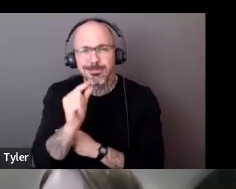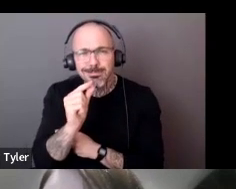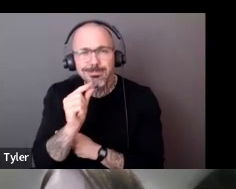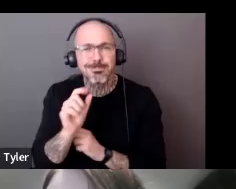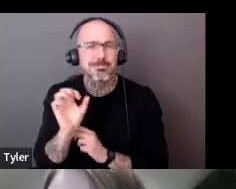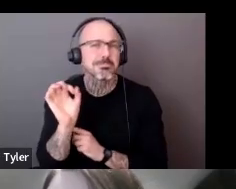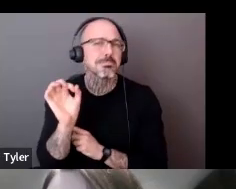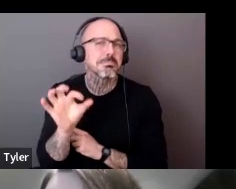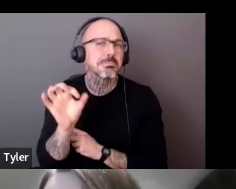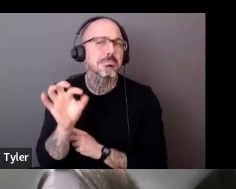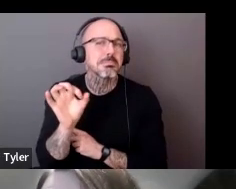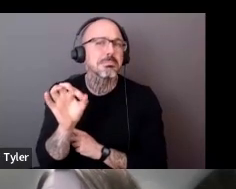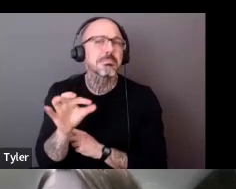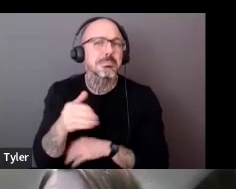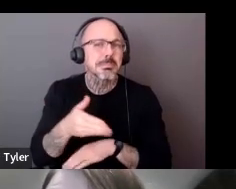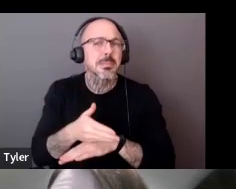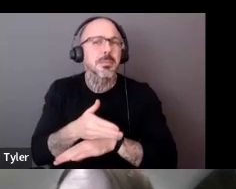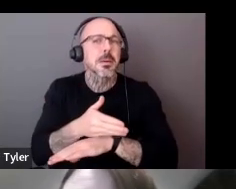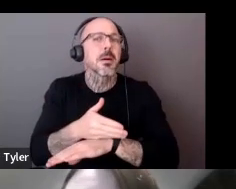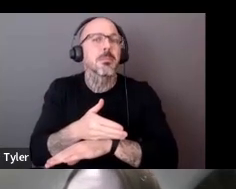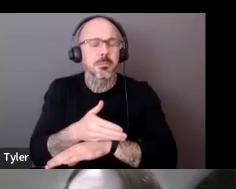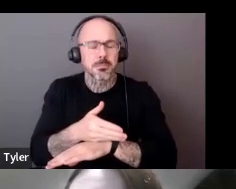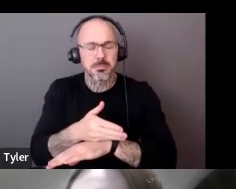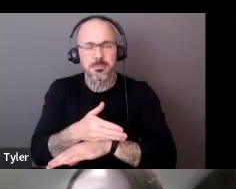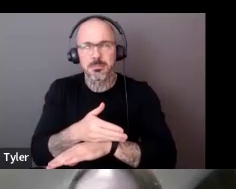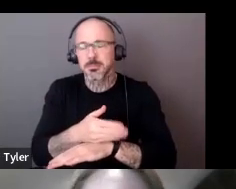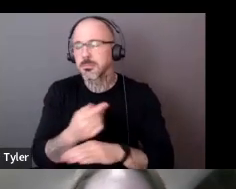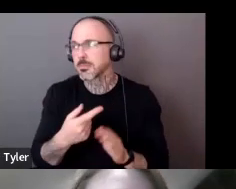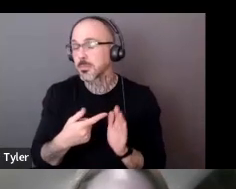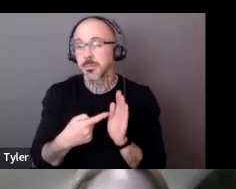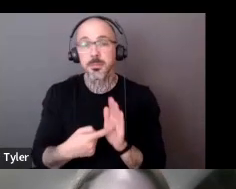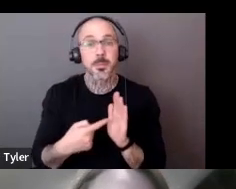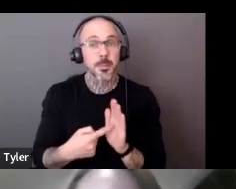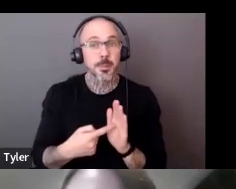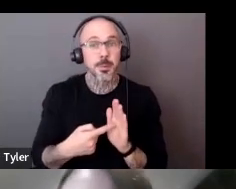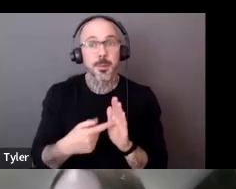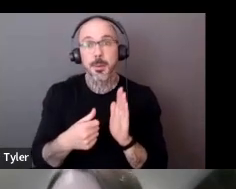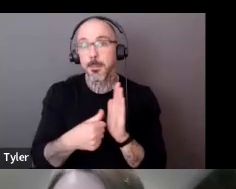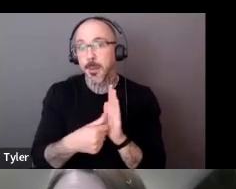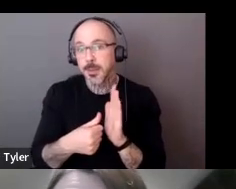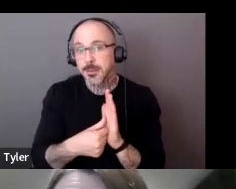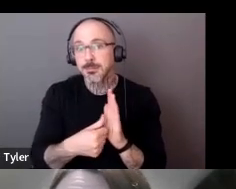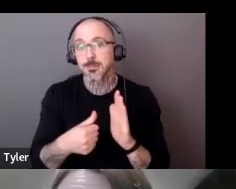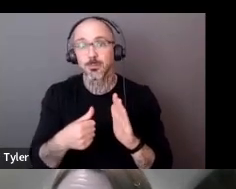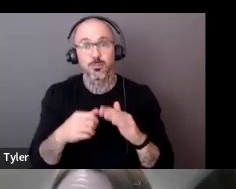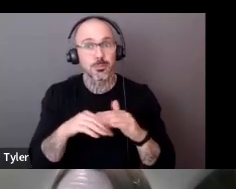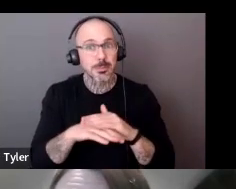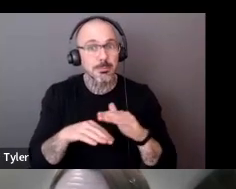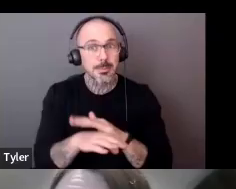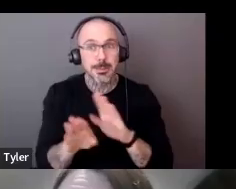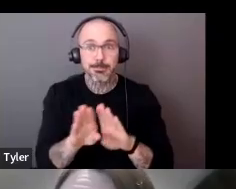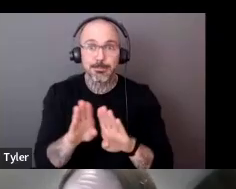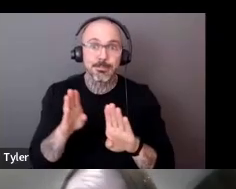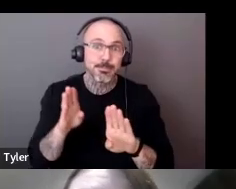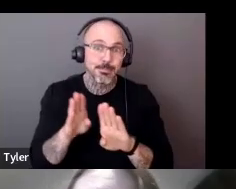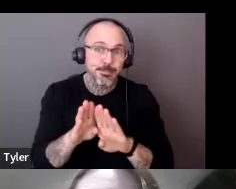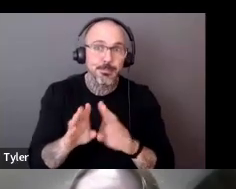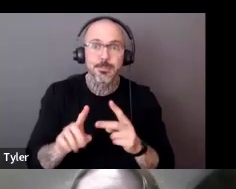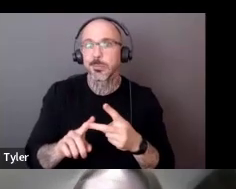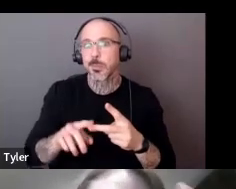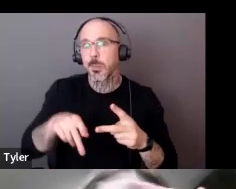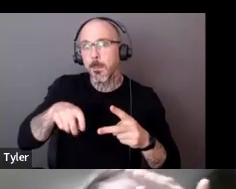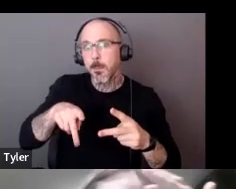putting in accessible buttons, or I know at the parks, accessible features to make the parks